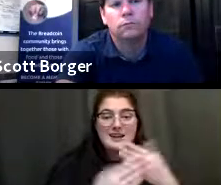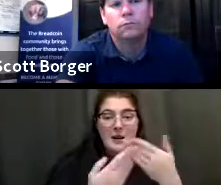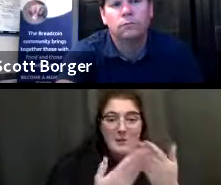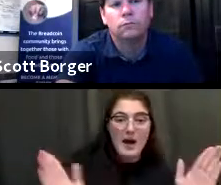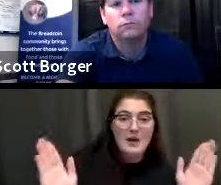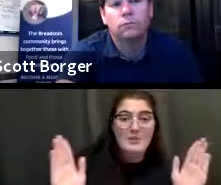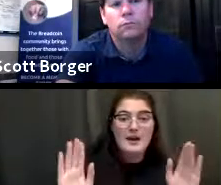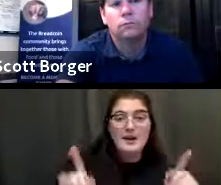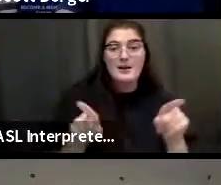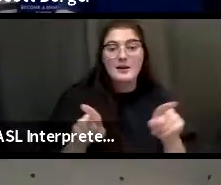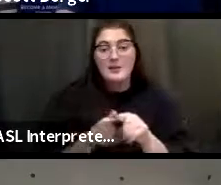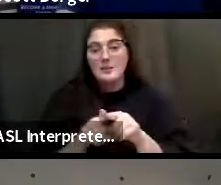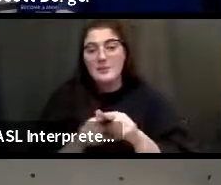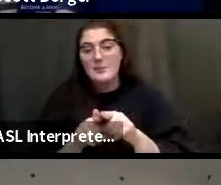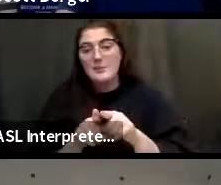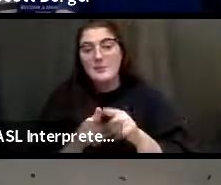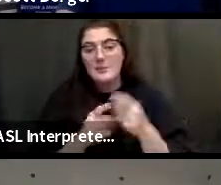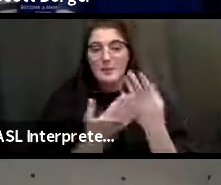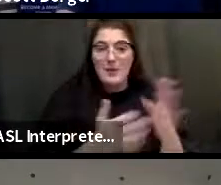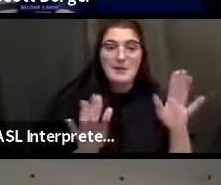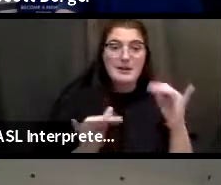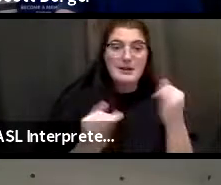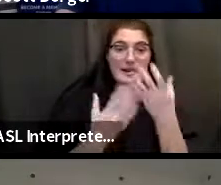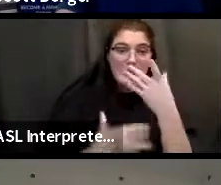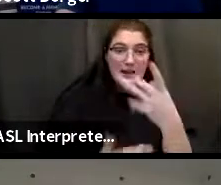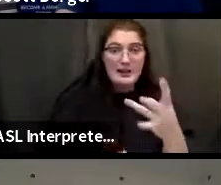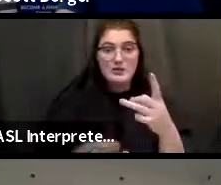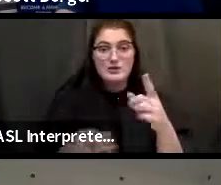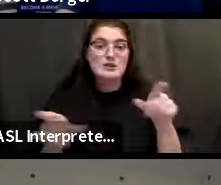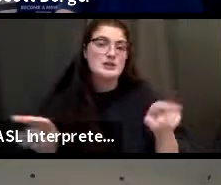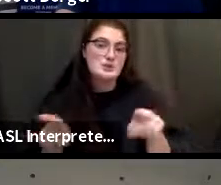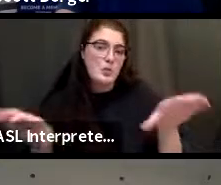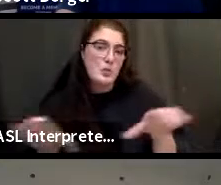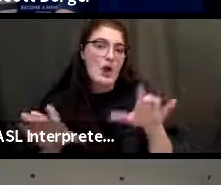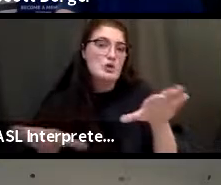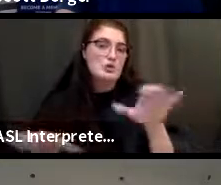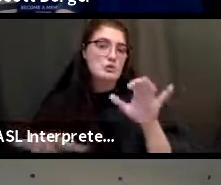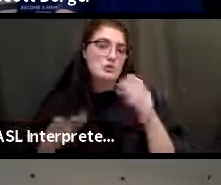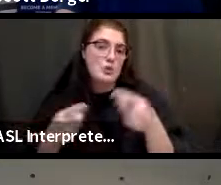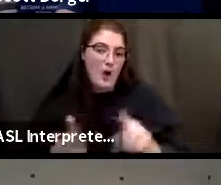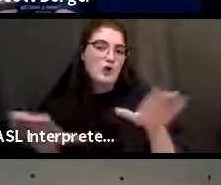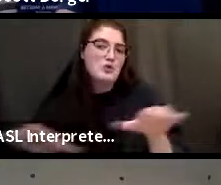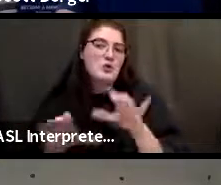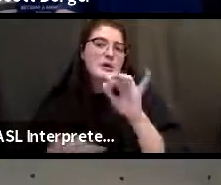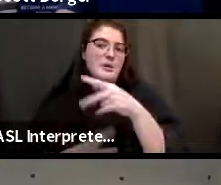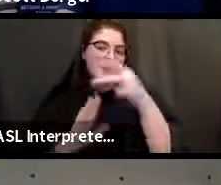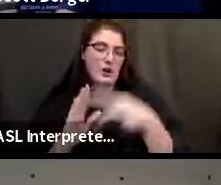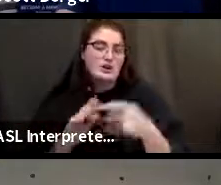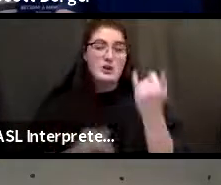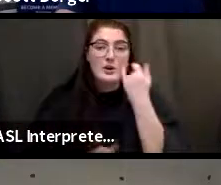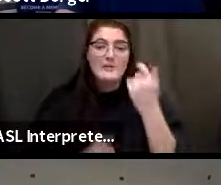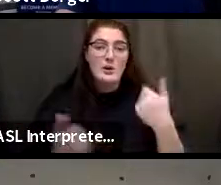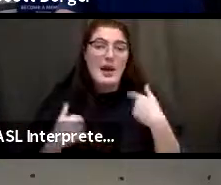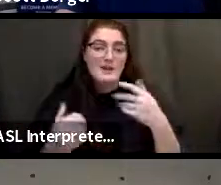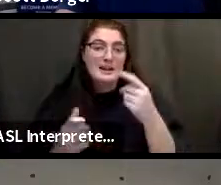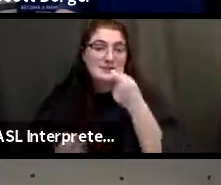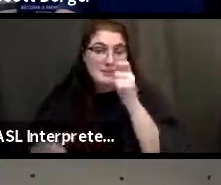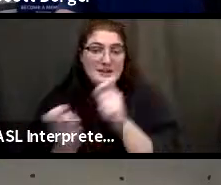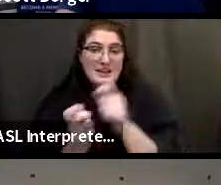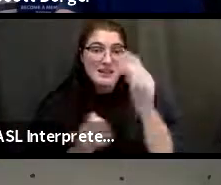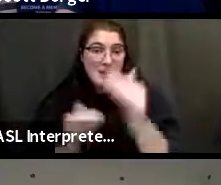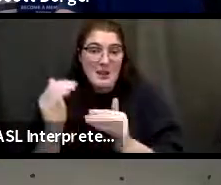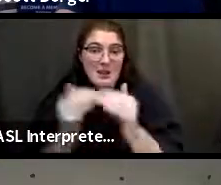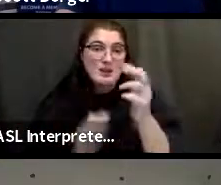also protect the economic interest of those who are building those projects. So if there is a specific building or